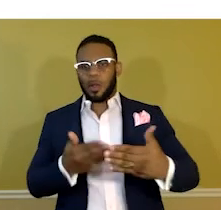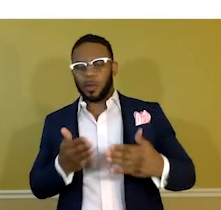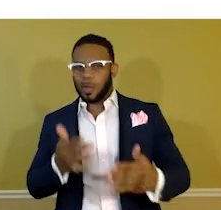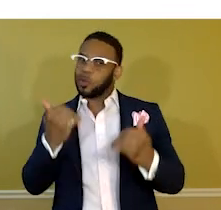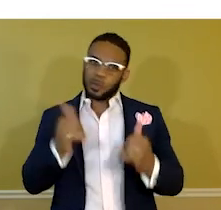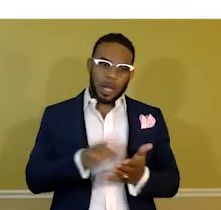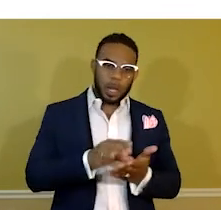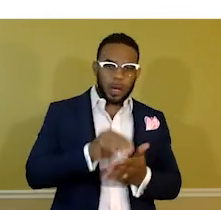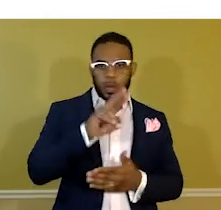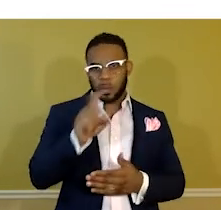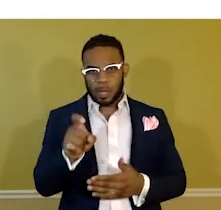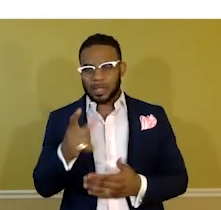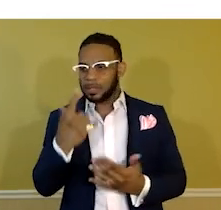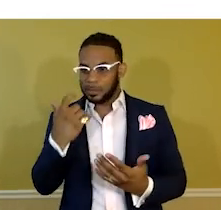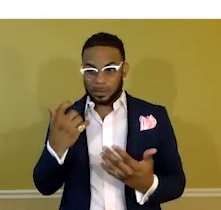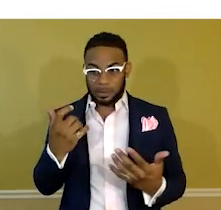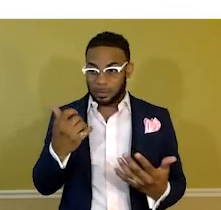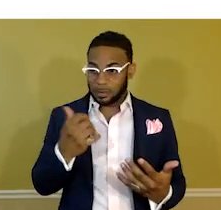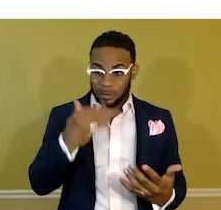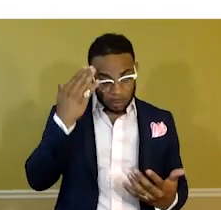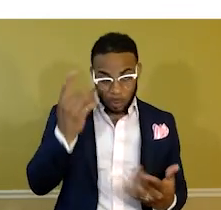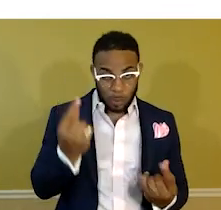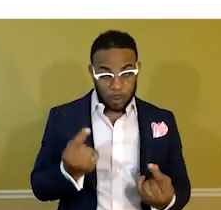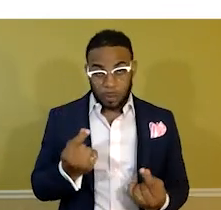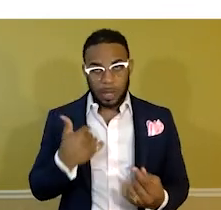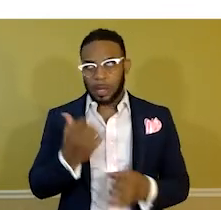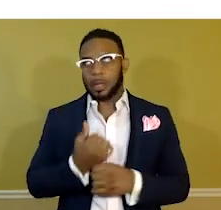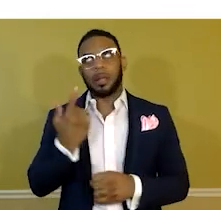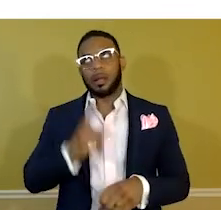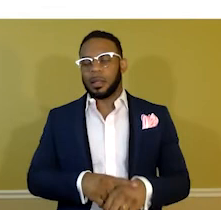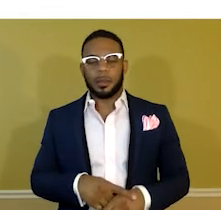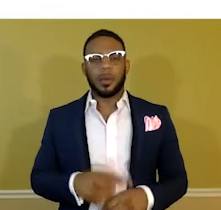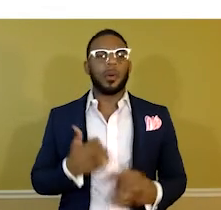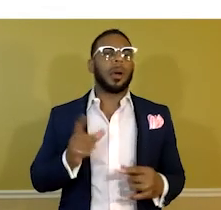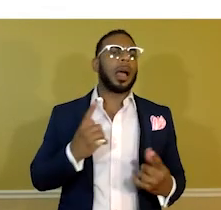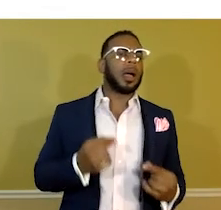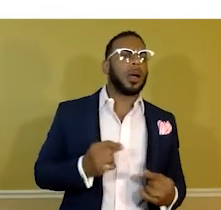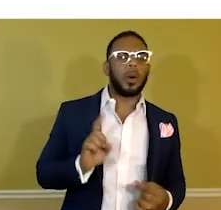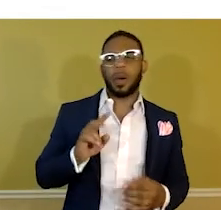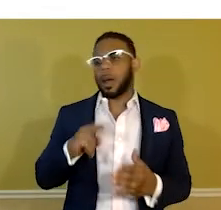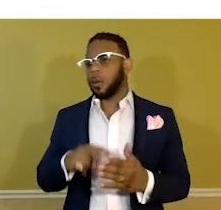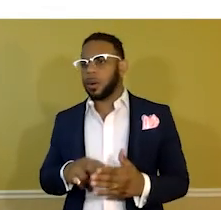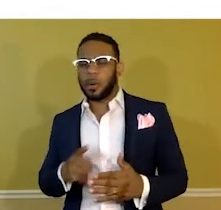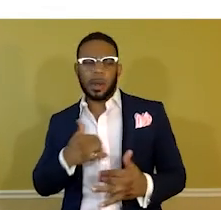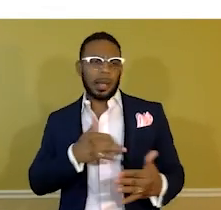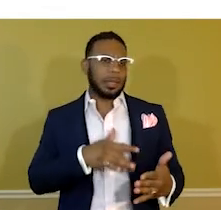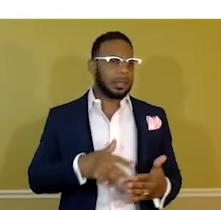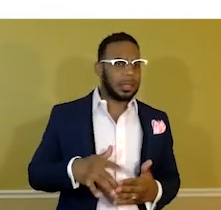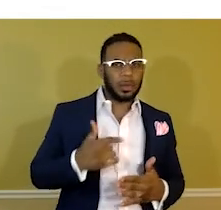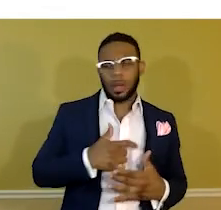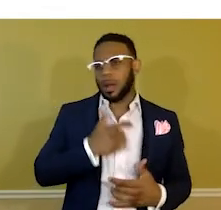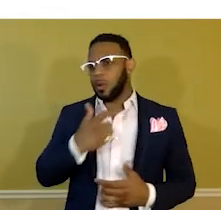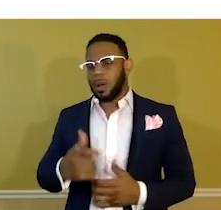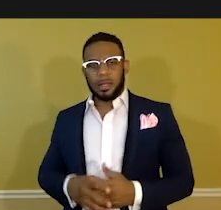So you're trying to learn UX and you just don't know what to do. I get this all the time. Where do I go? What do I read? What do I study? What do I